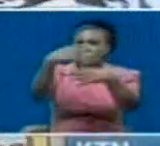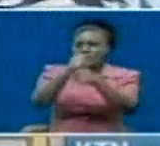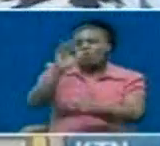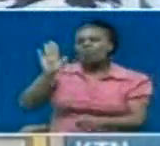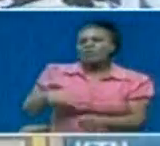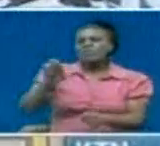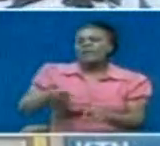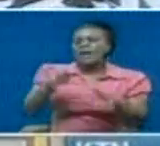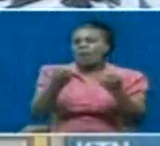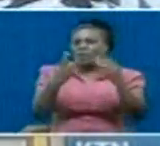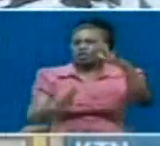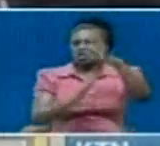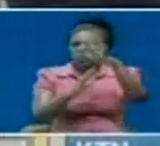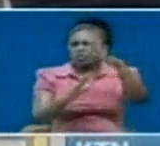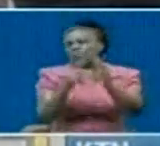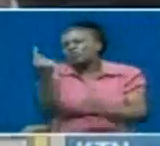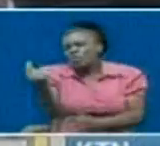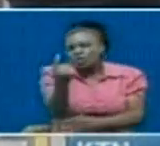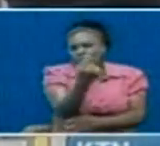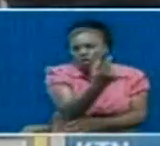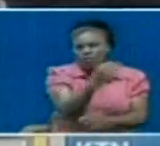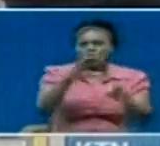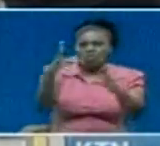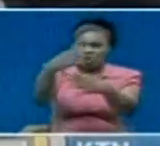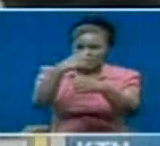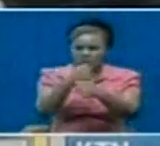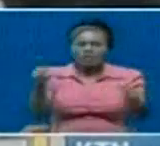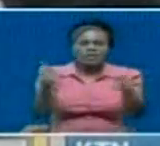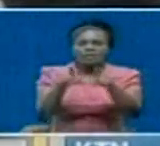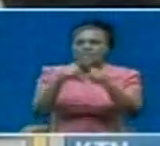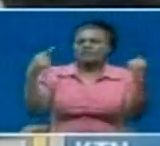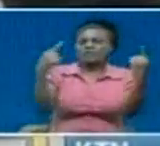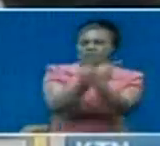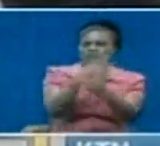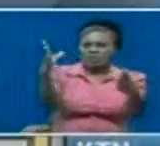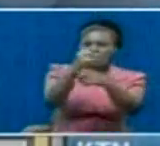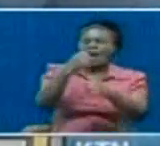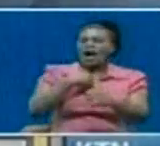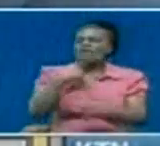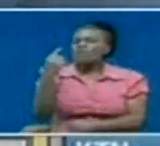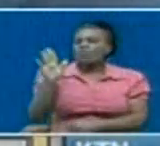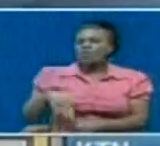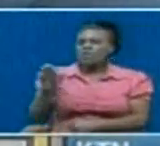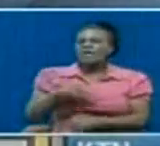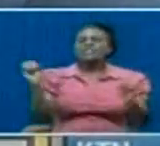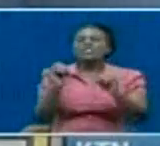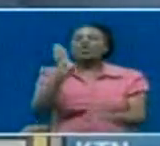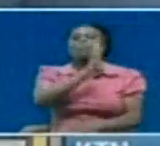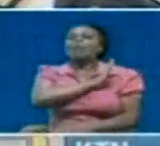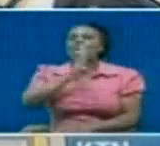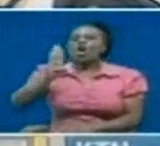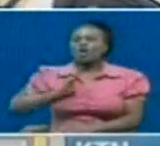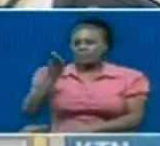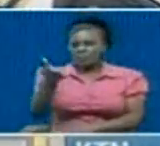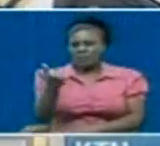only occupy 12% of directorships in listed firms, while 23 different firms don't have a single woman on their boards.